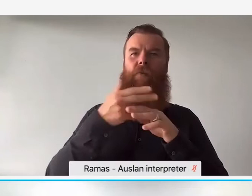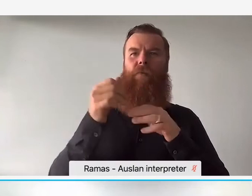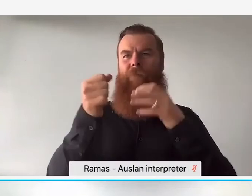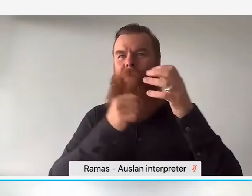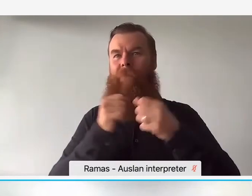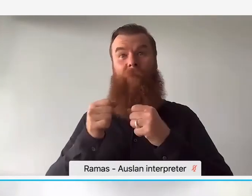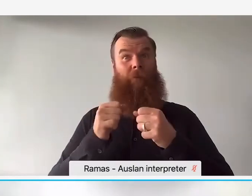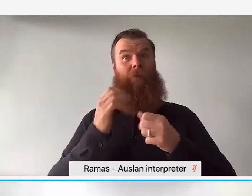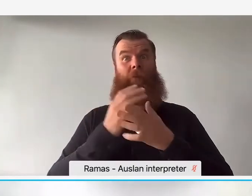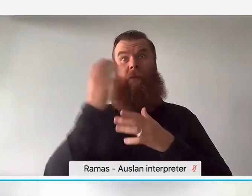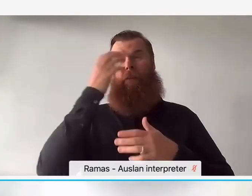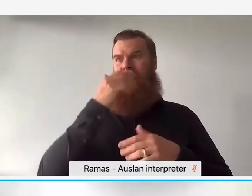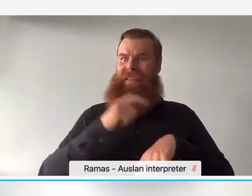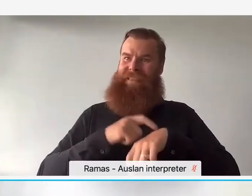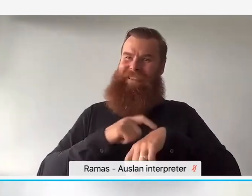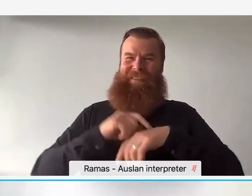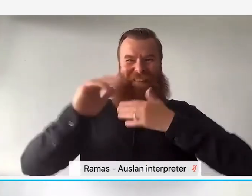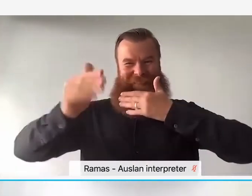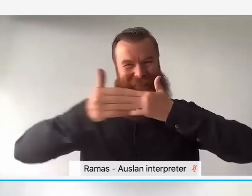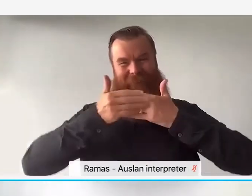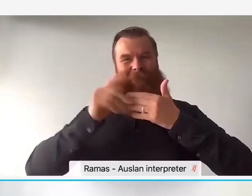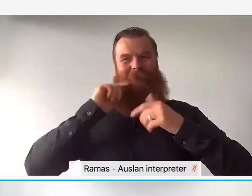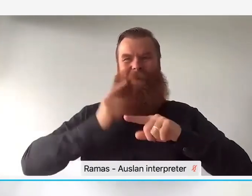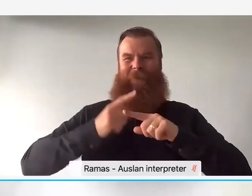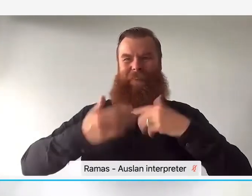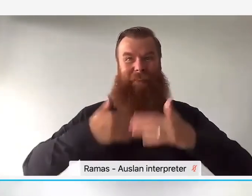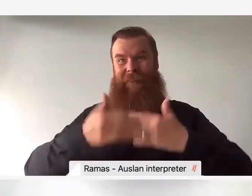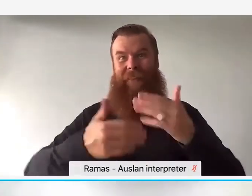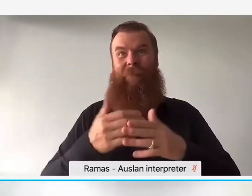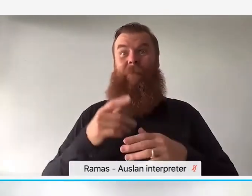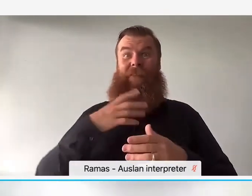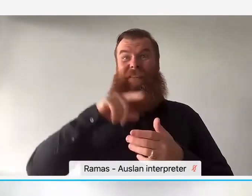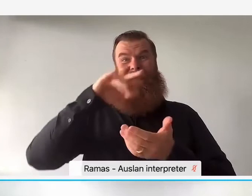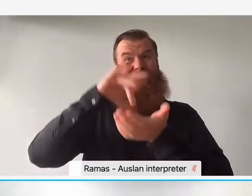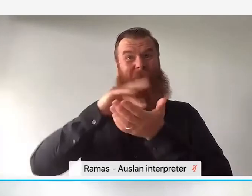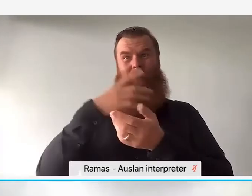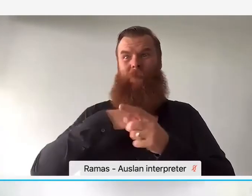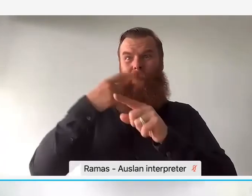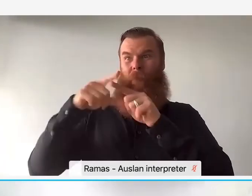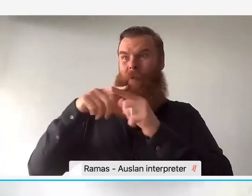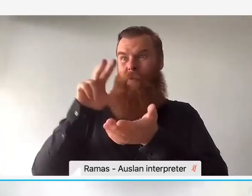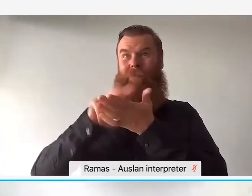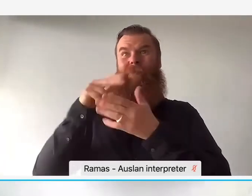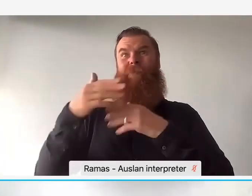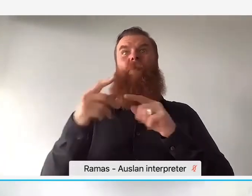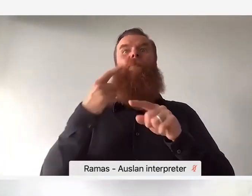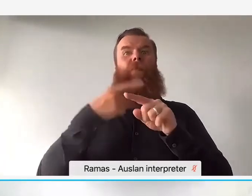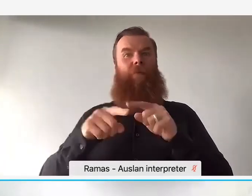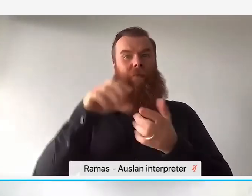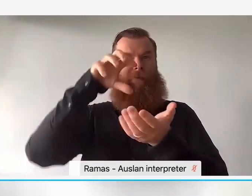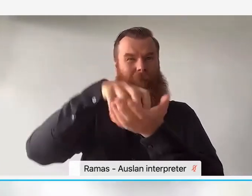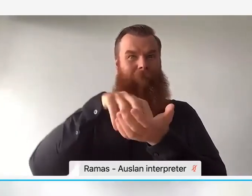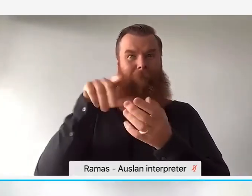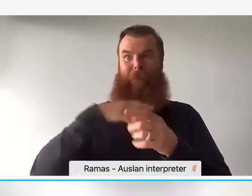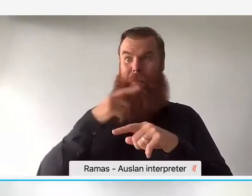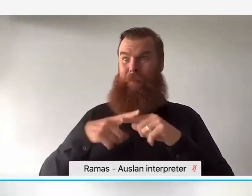an additional requirement to have Emu Park accredited as an approved site, as well as at short notice